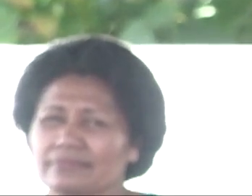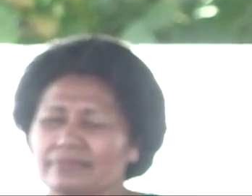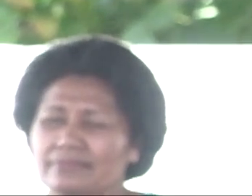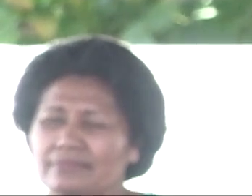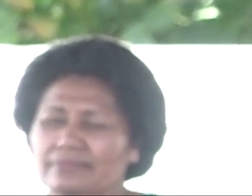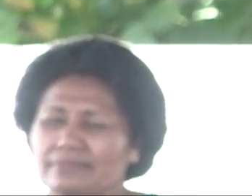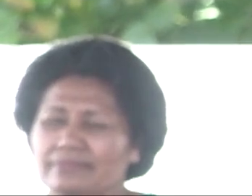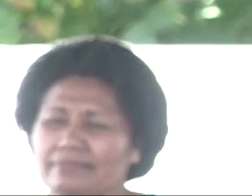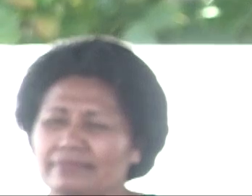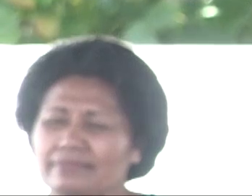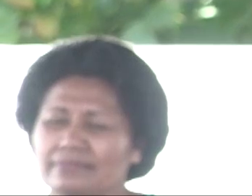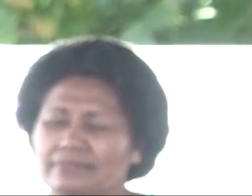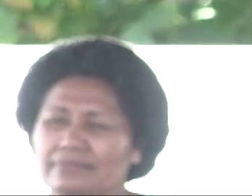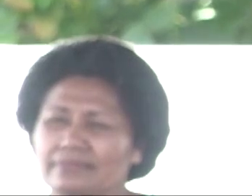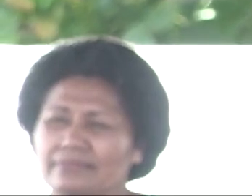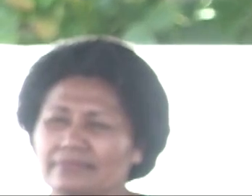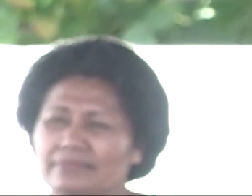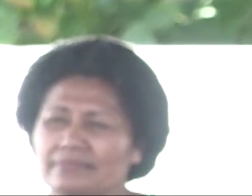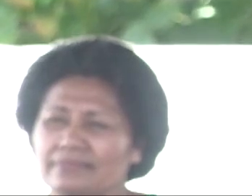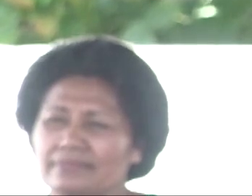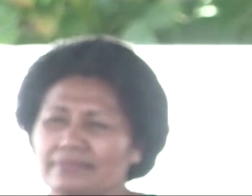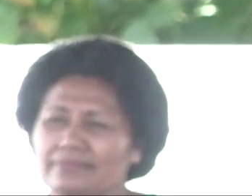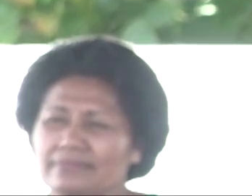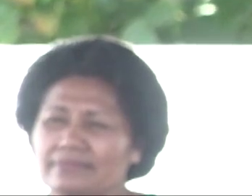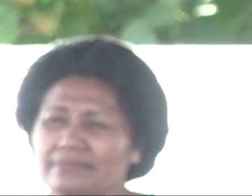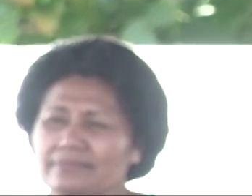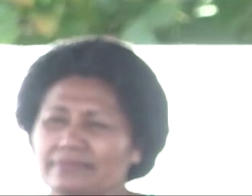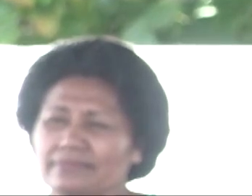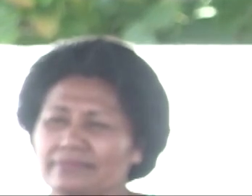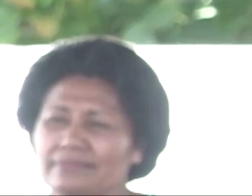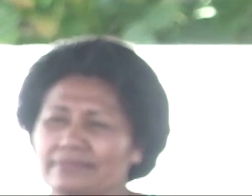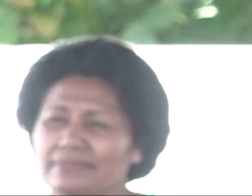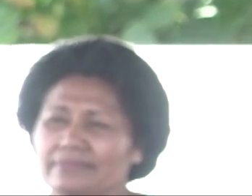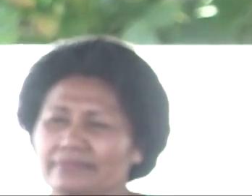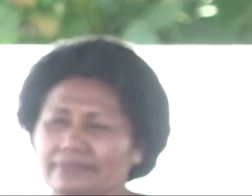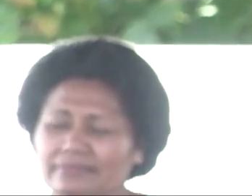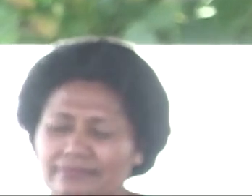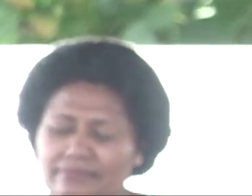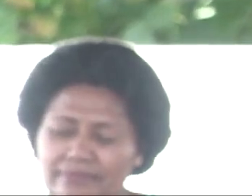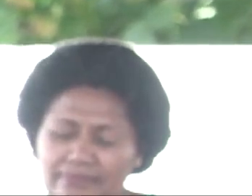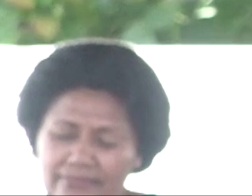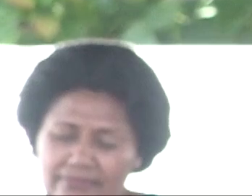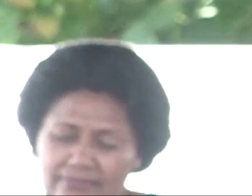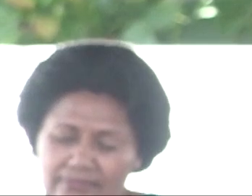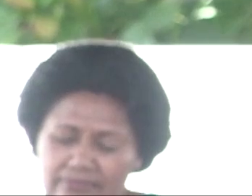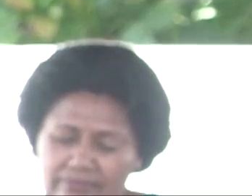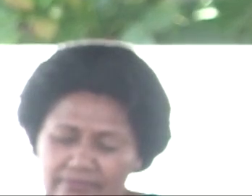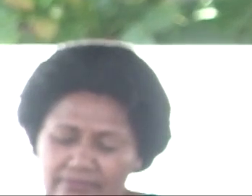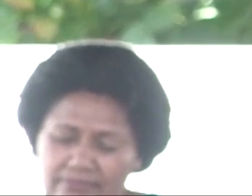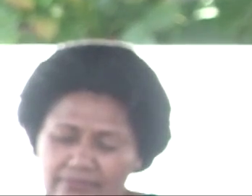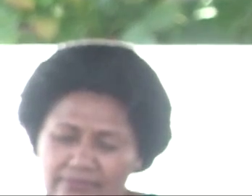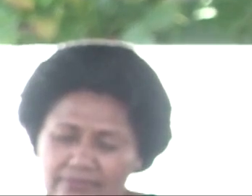focusing on the promise being our Savior Jesus Christ, his birth that we will commemorate in a few days'